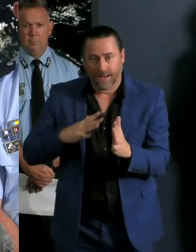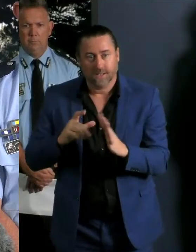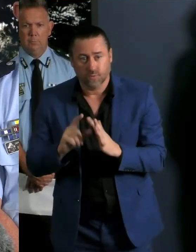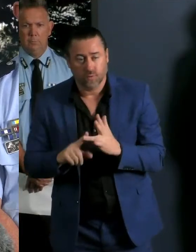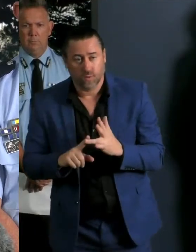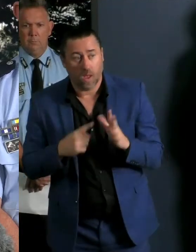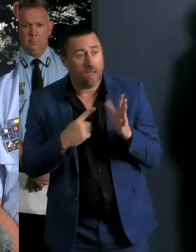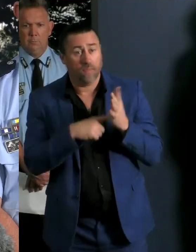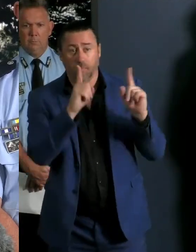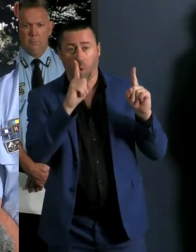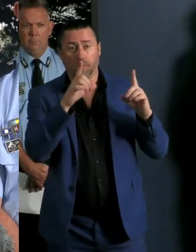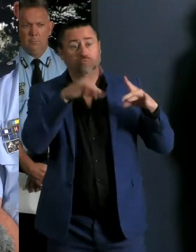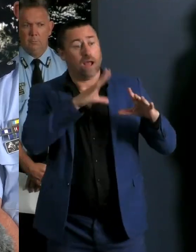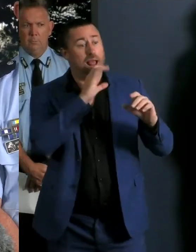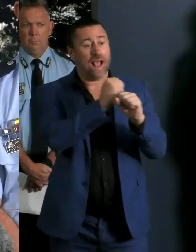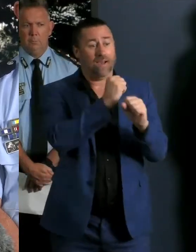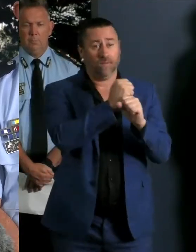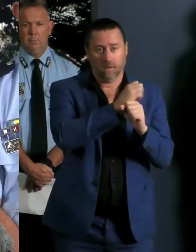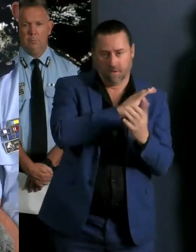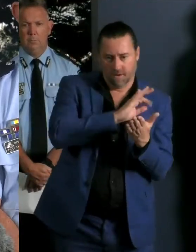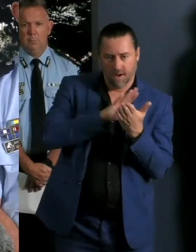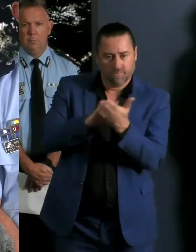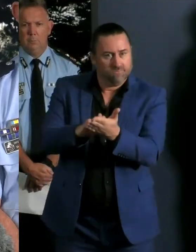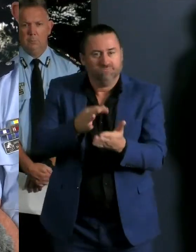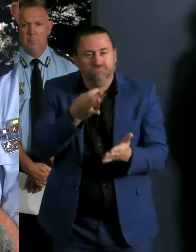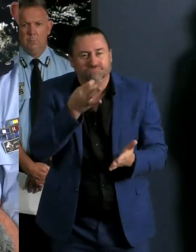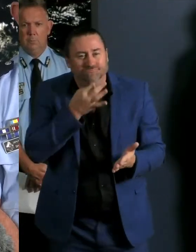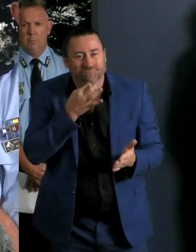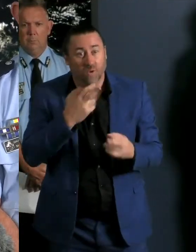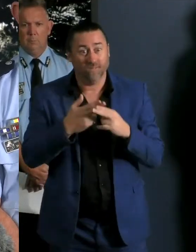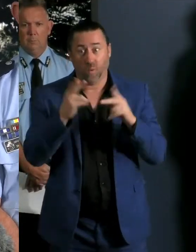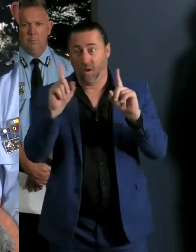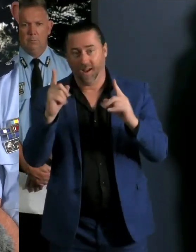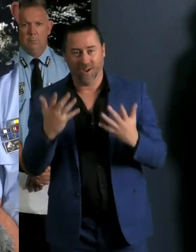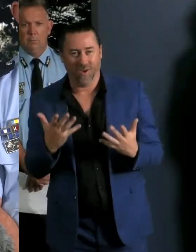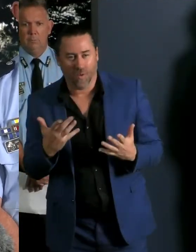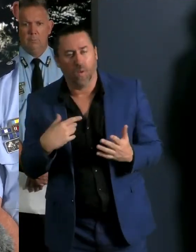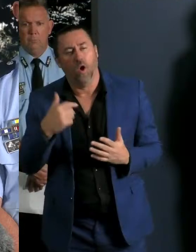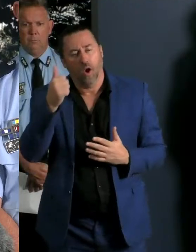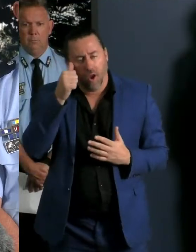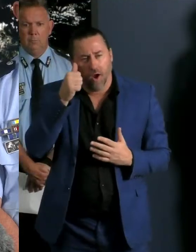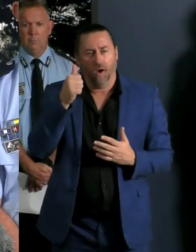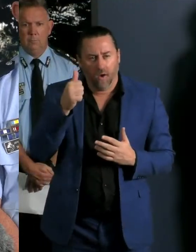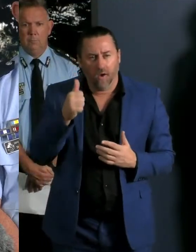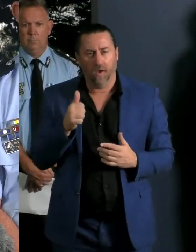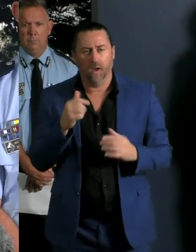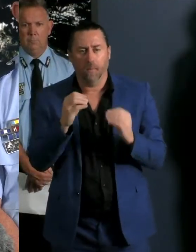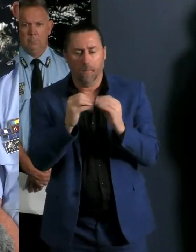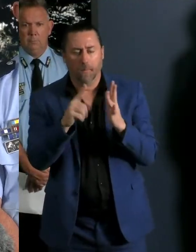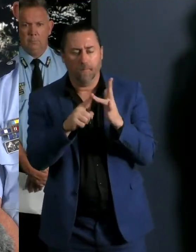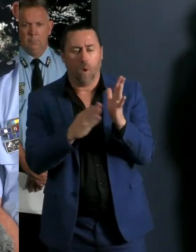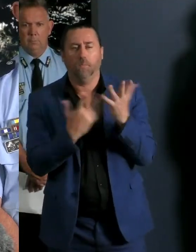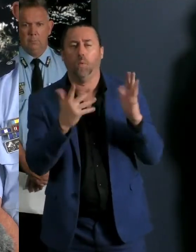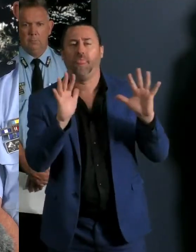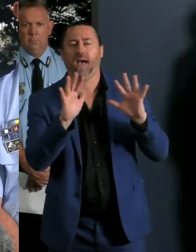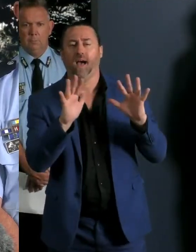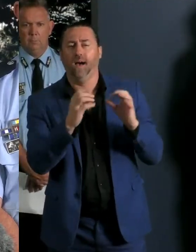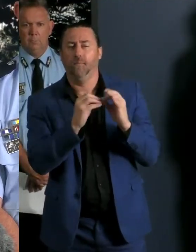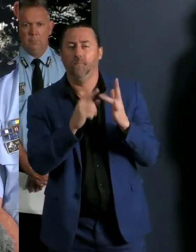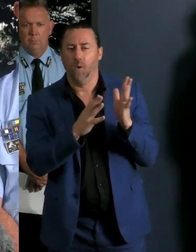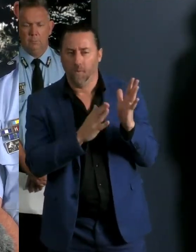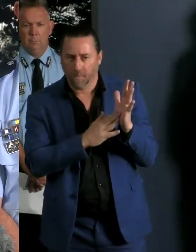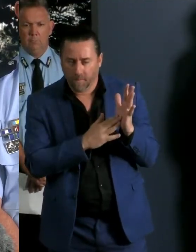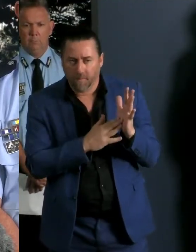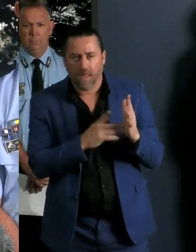had to contribute a whole lot to the effort in terms of being prepared, aside, of course, from the important work of the Bureau of Meteorology and the Defence